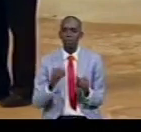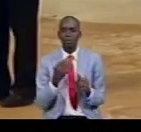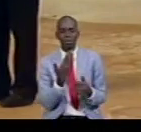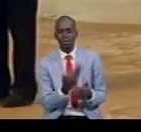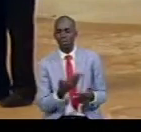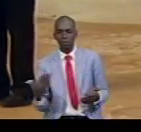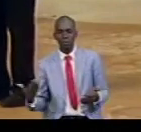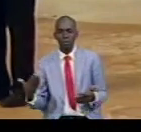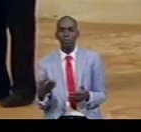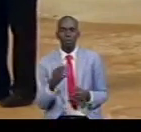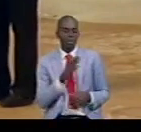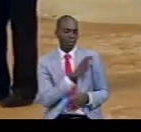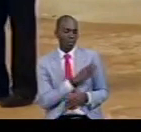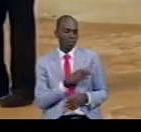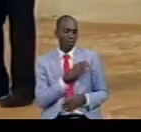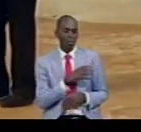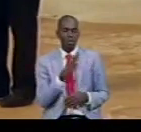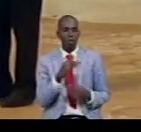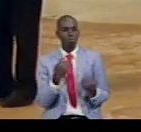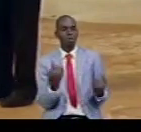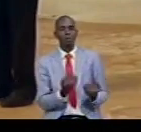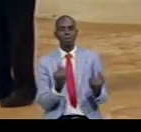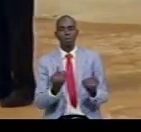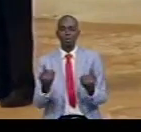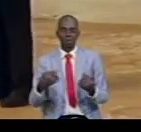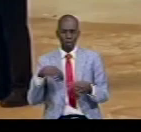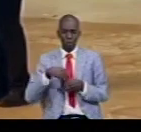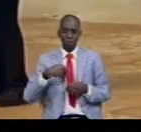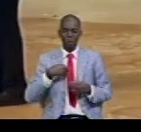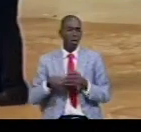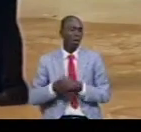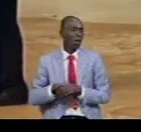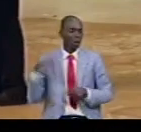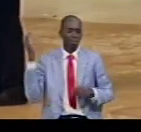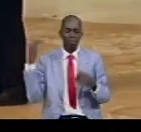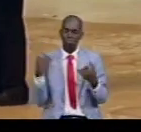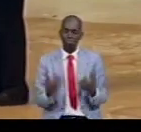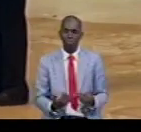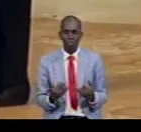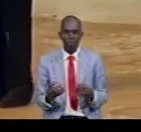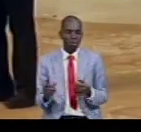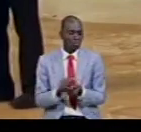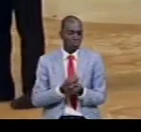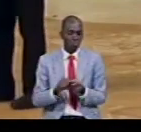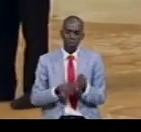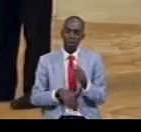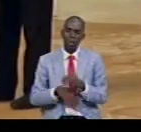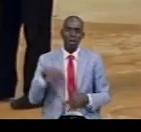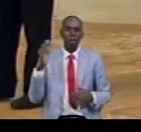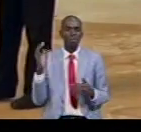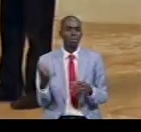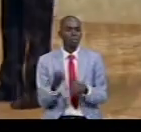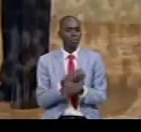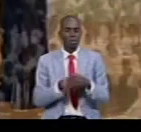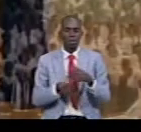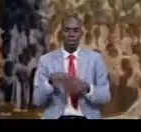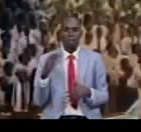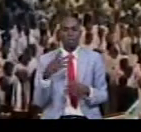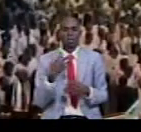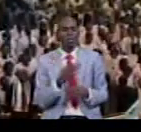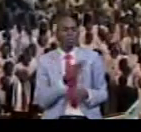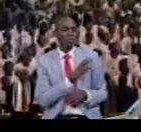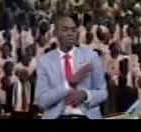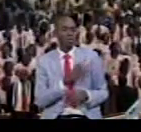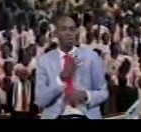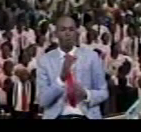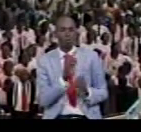the sinful life, purge them out of me, O Lord. Purge them out of me, O Lord. The characteristics of malice, the characteristics